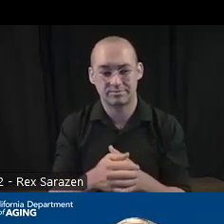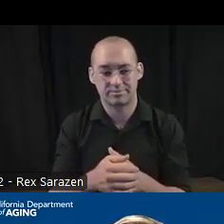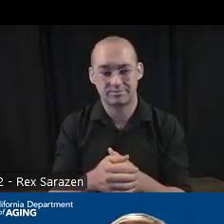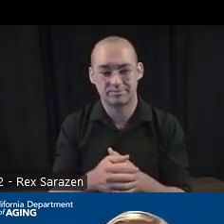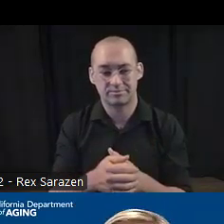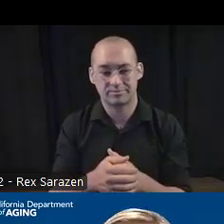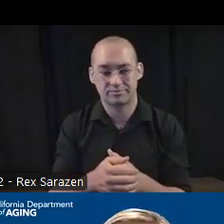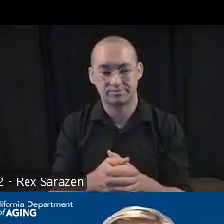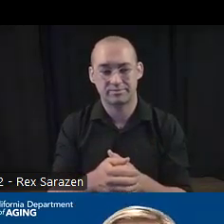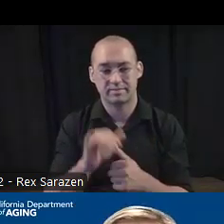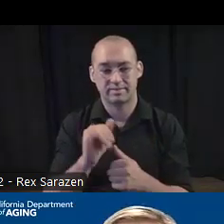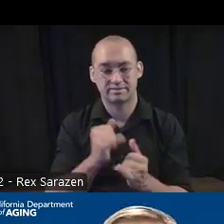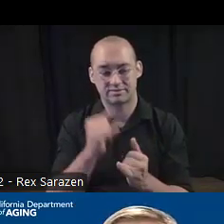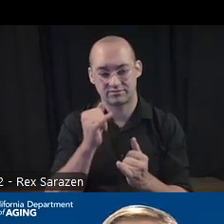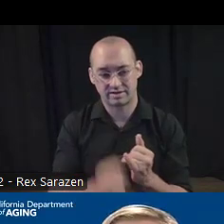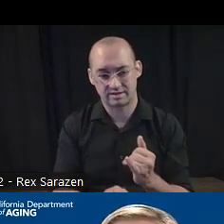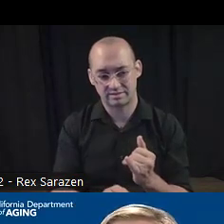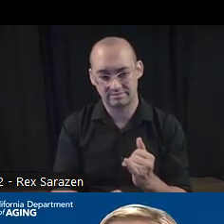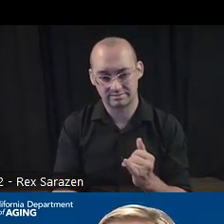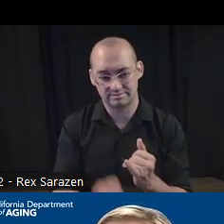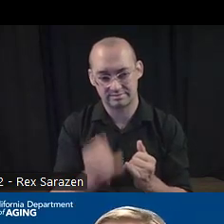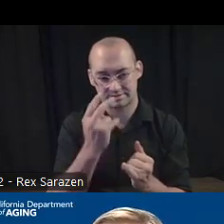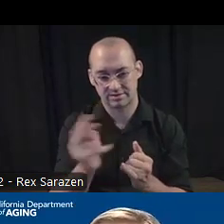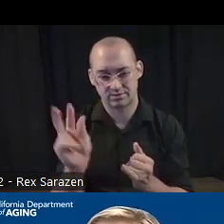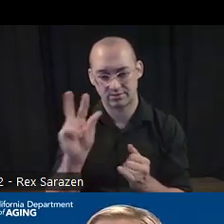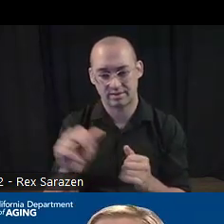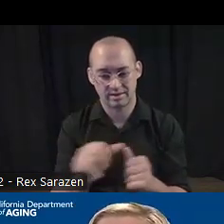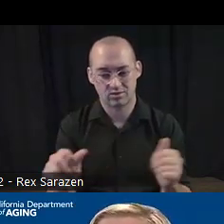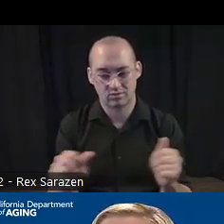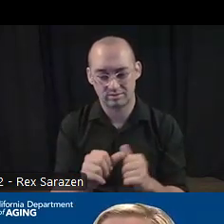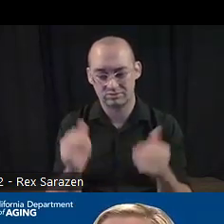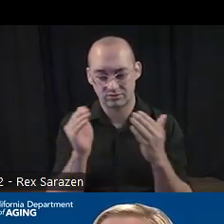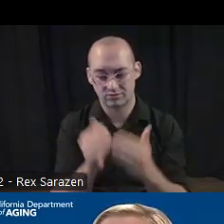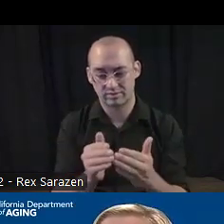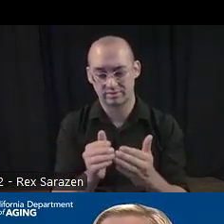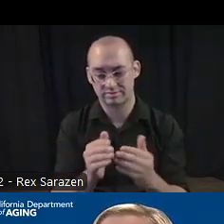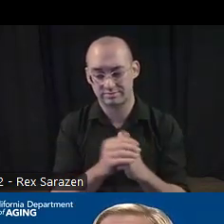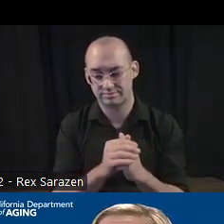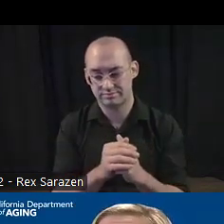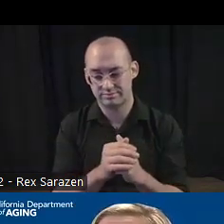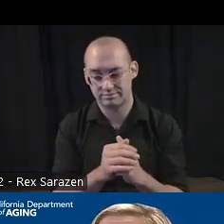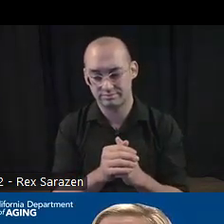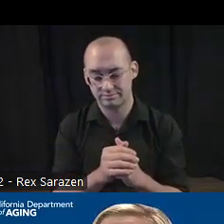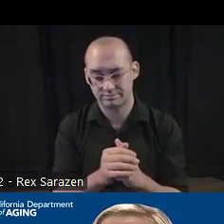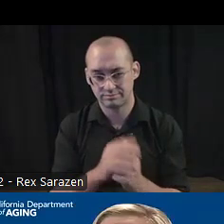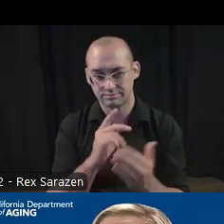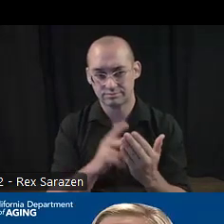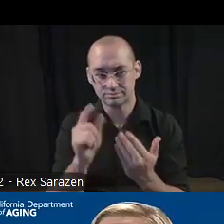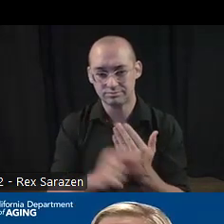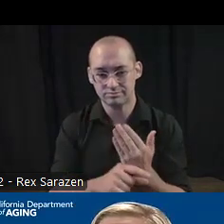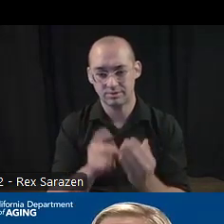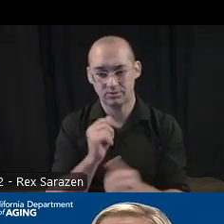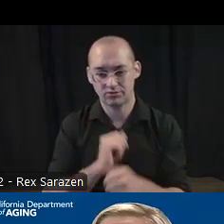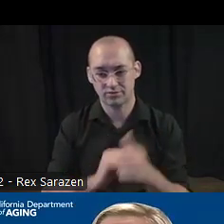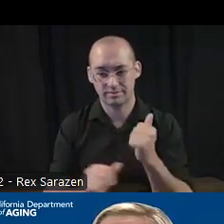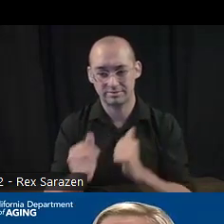So this is the final one. You saw that we have 3 areas of focus: our program performance,